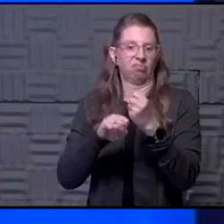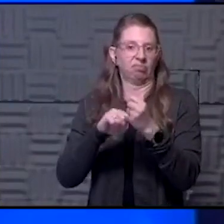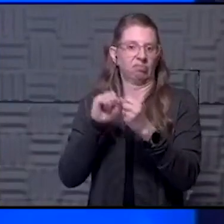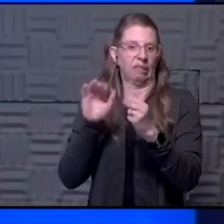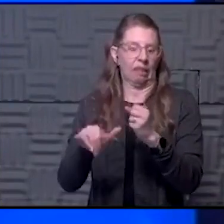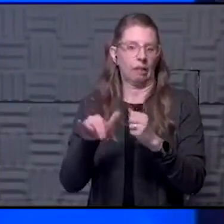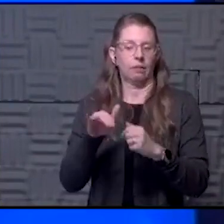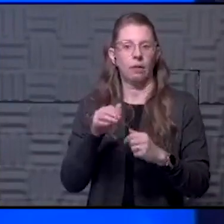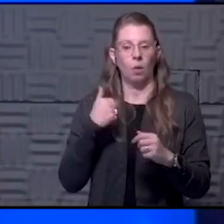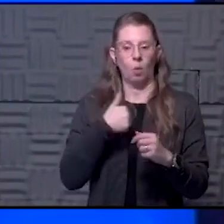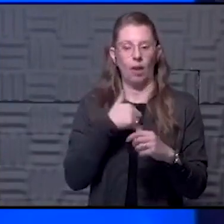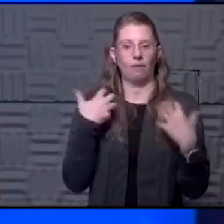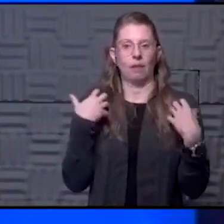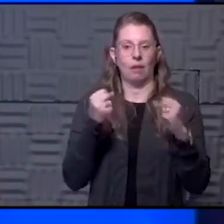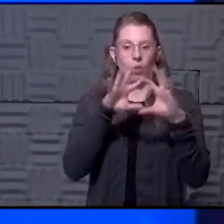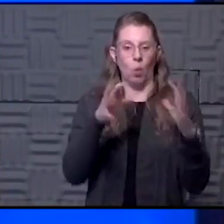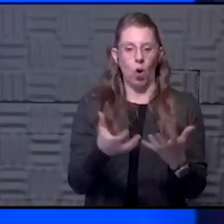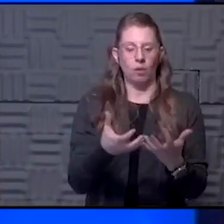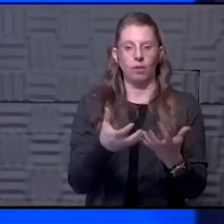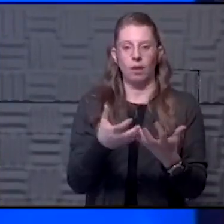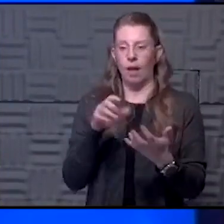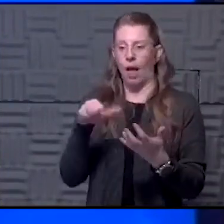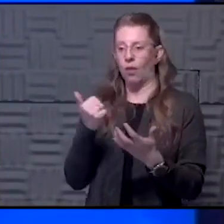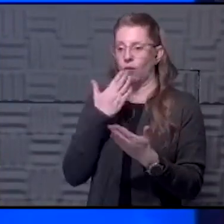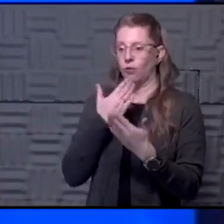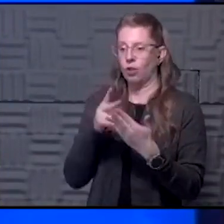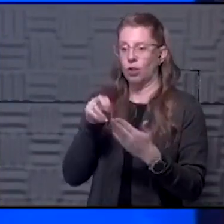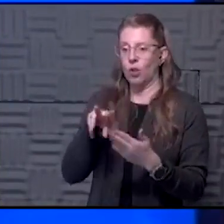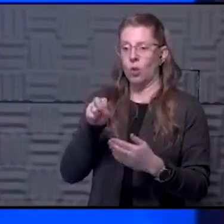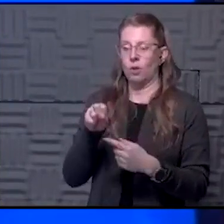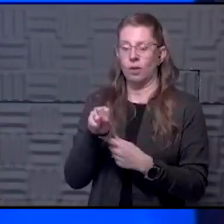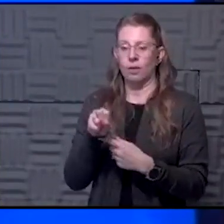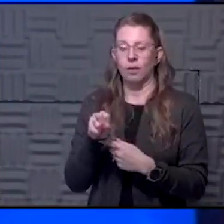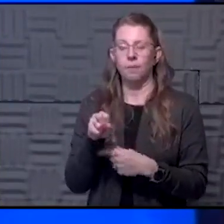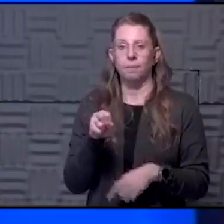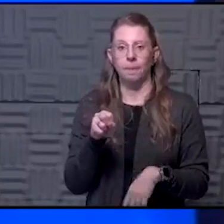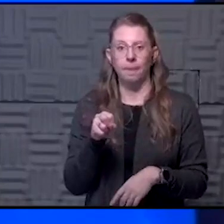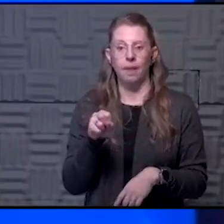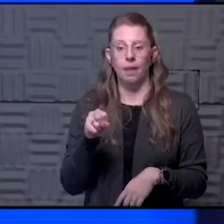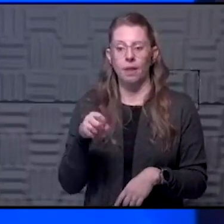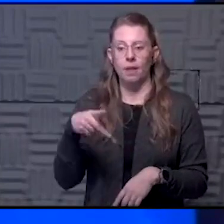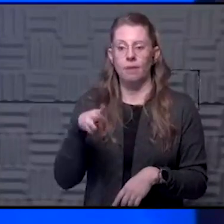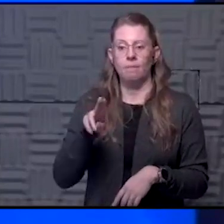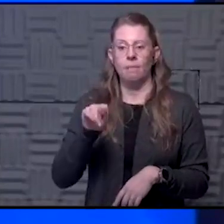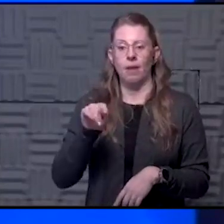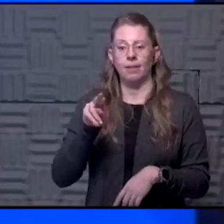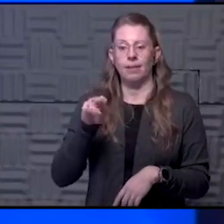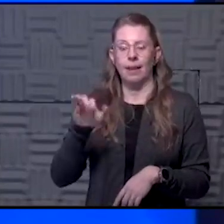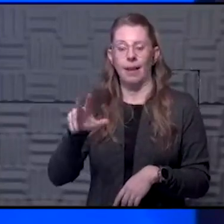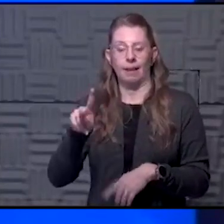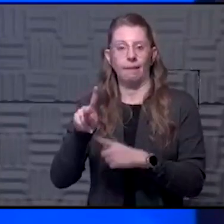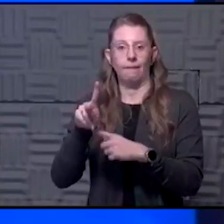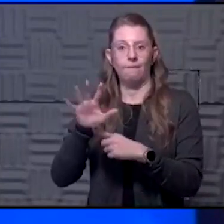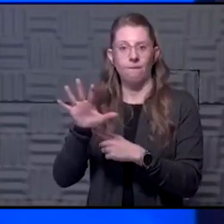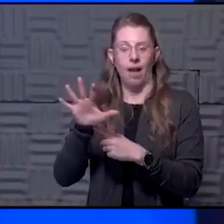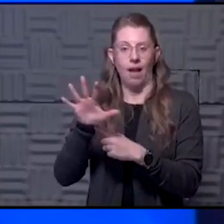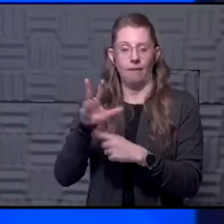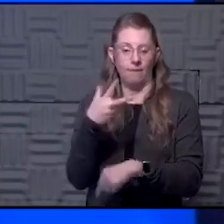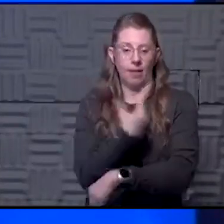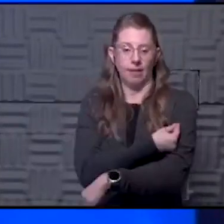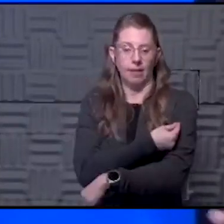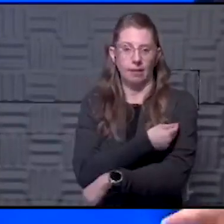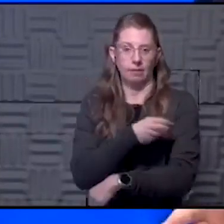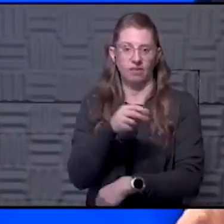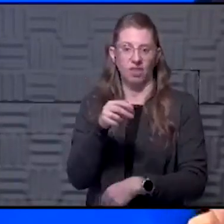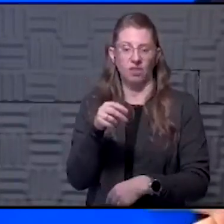know that we have to heal the world. The other good news we didn't talk about was the Russian Sputnik V vaccine actually had 91.9% effectiveness in independent